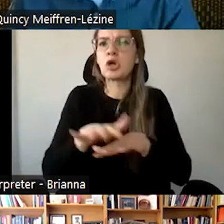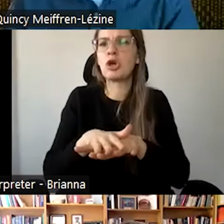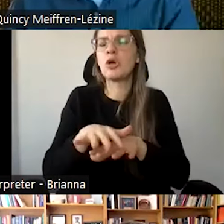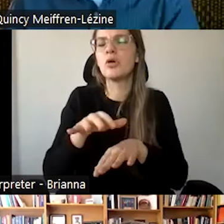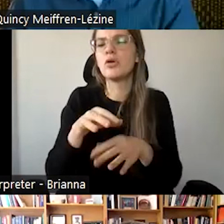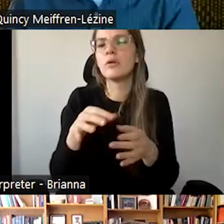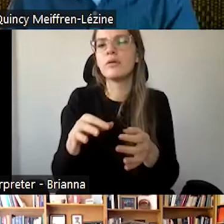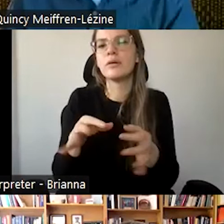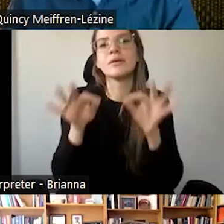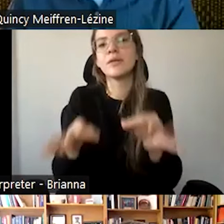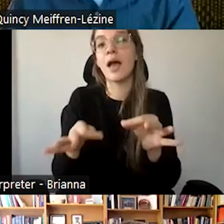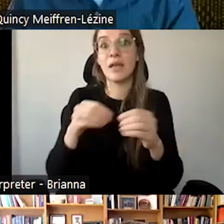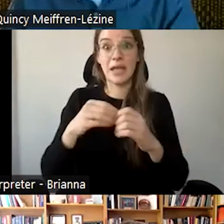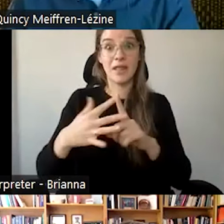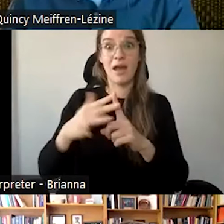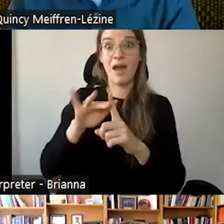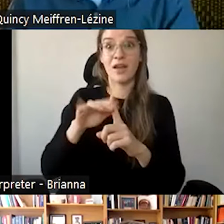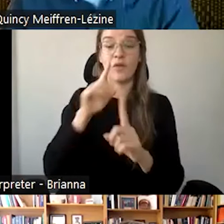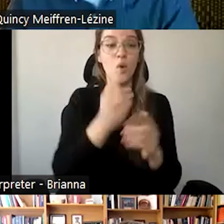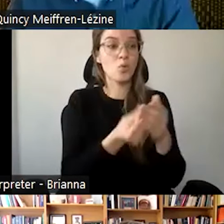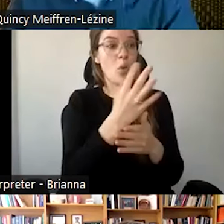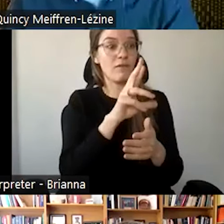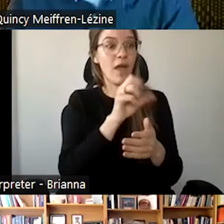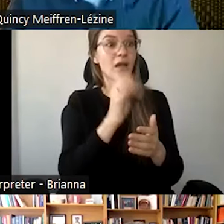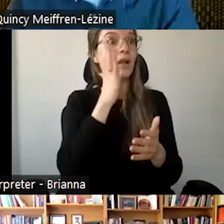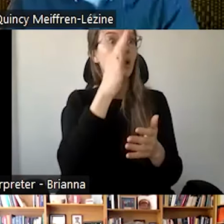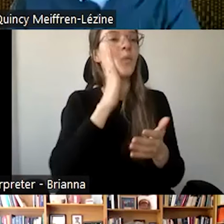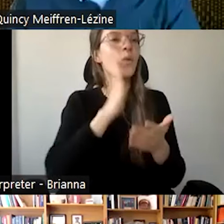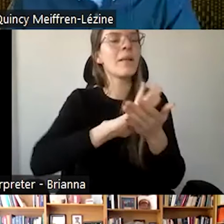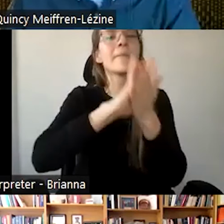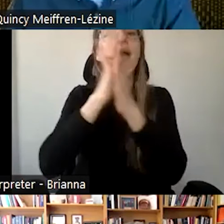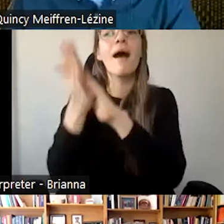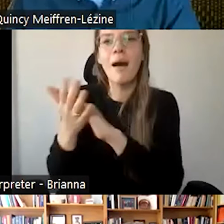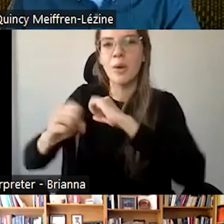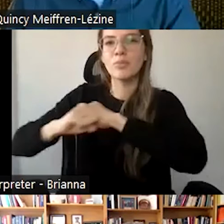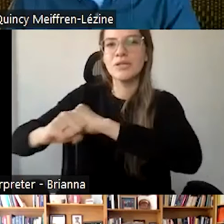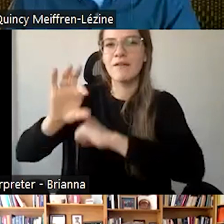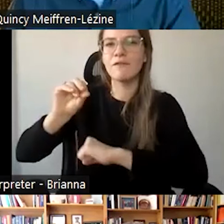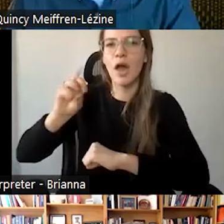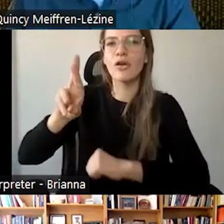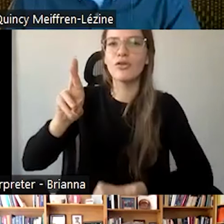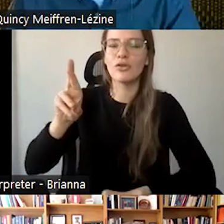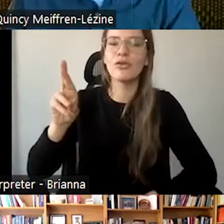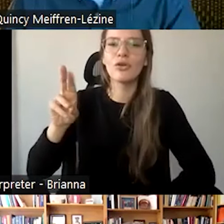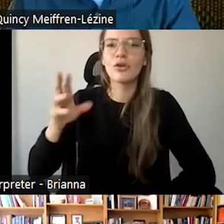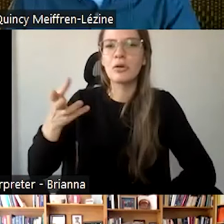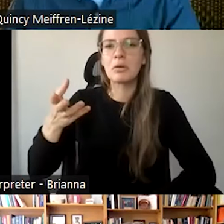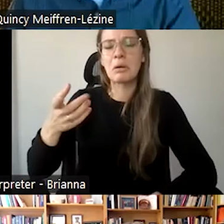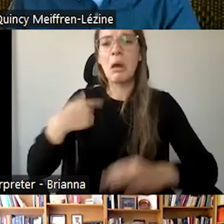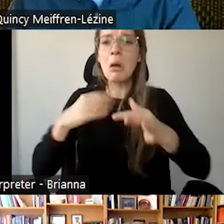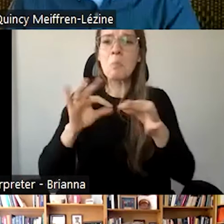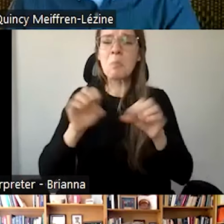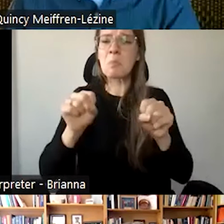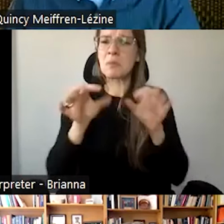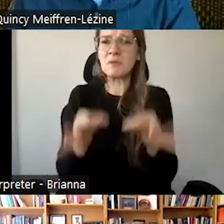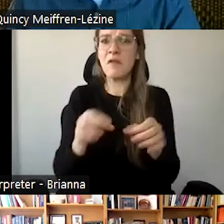in the context of growth factors later on becoming protective factors. I would say that it's definitely possible for